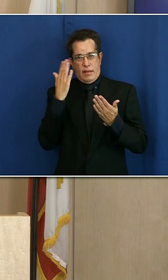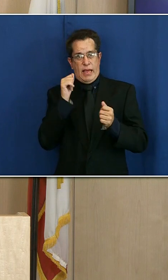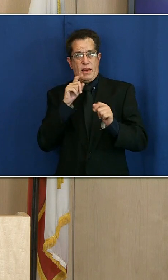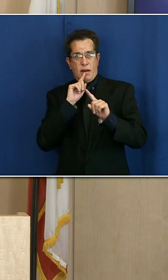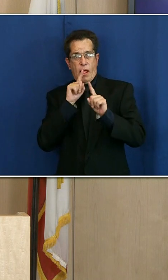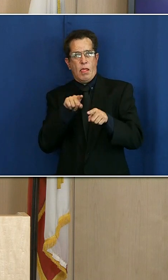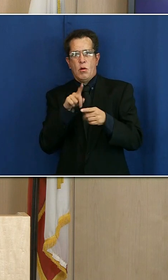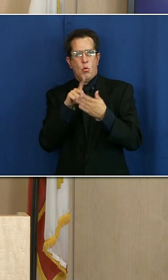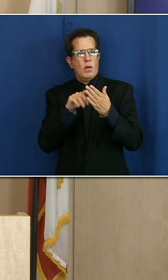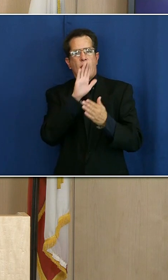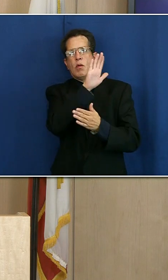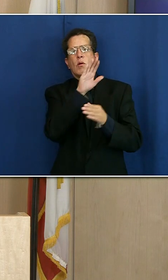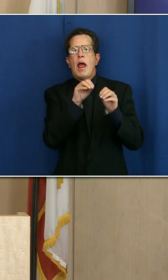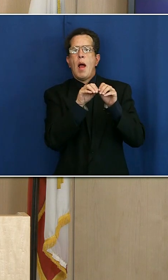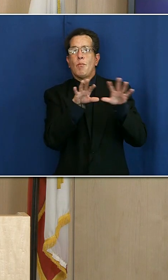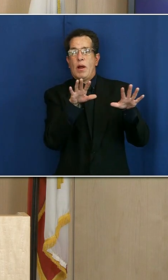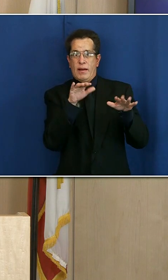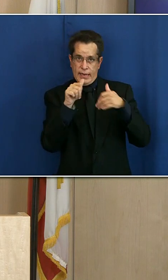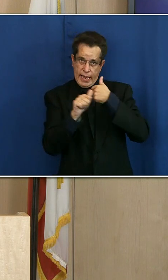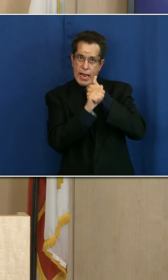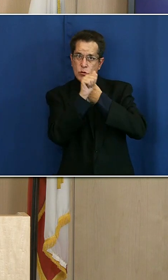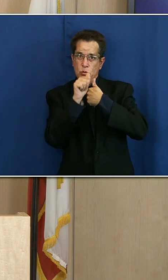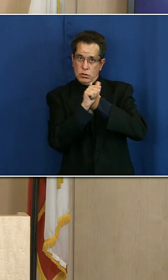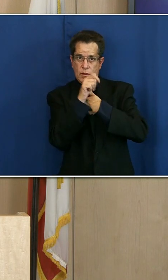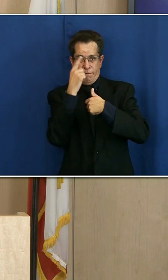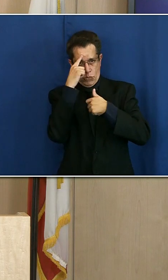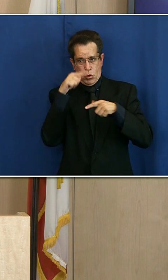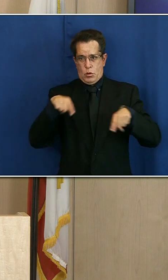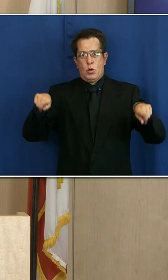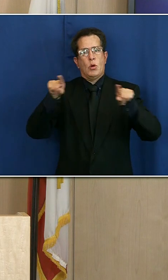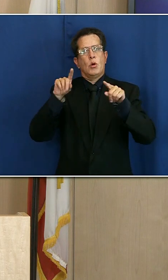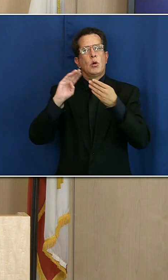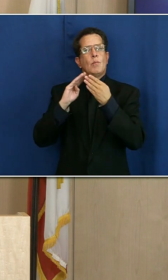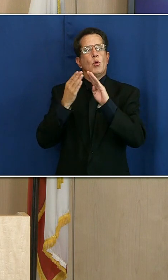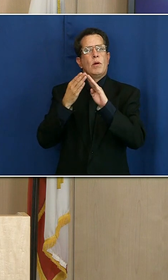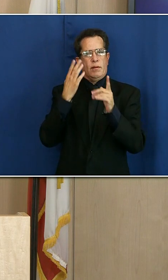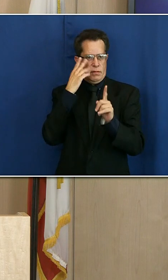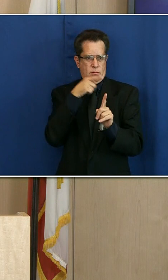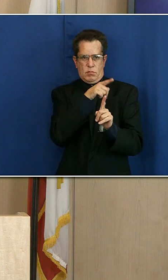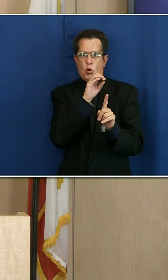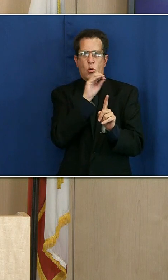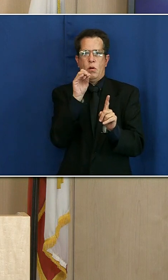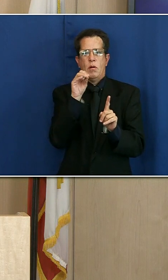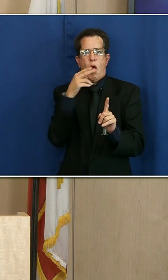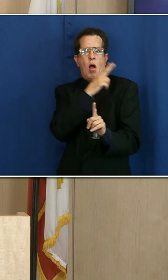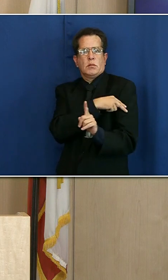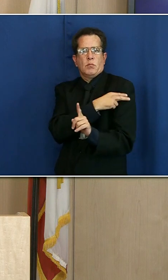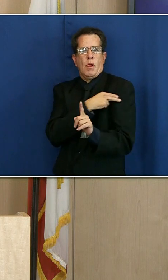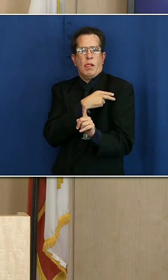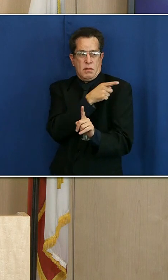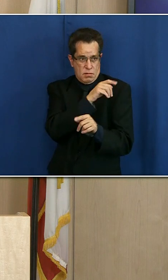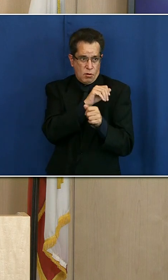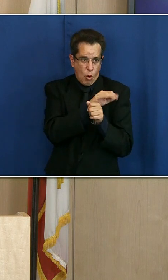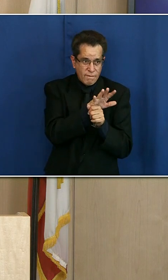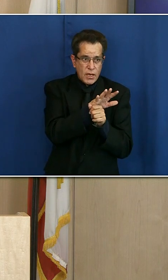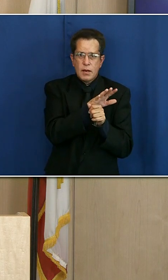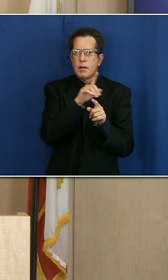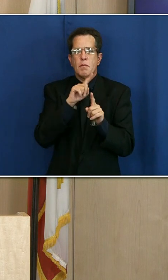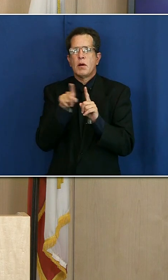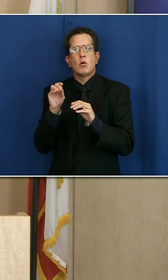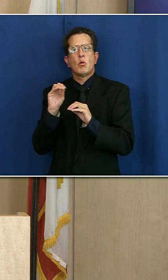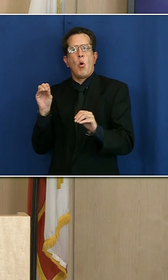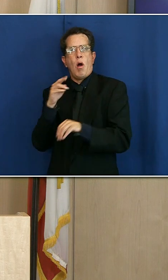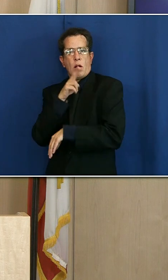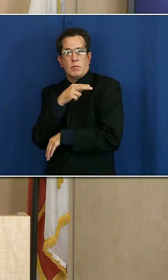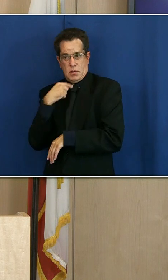outbreak situation is in terms of a danger to the overall community? If nobody's being hospitalized, then, how much should we really worry